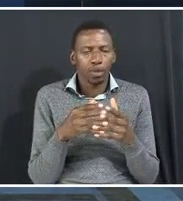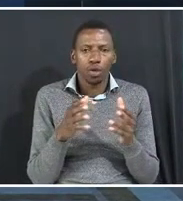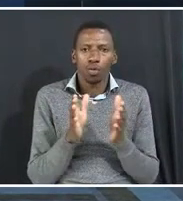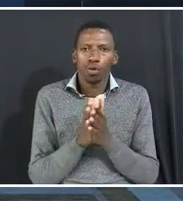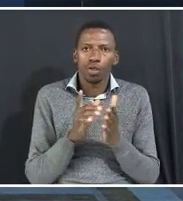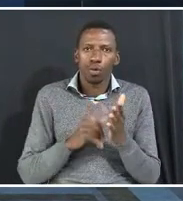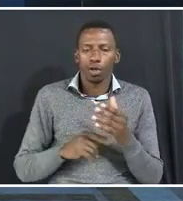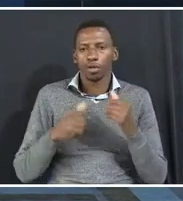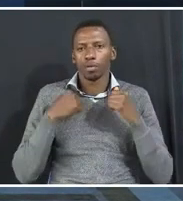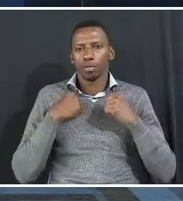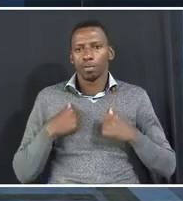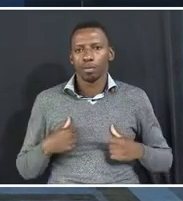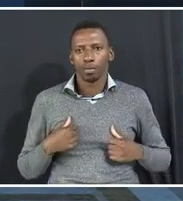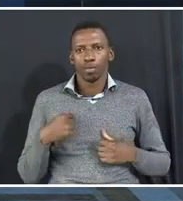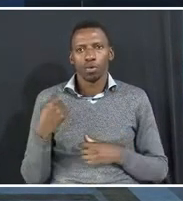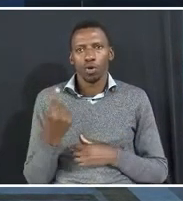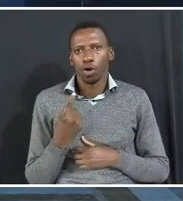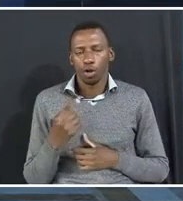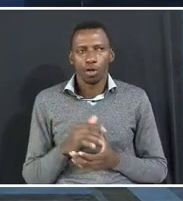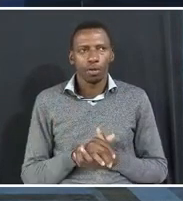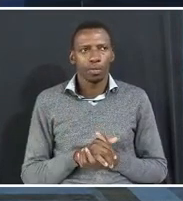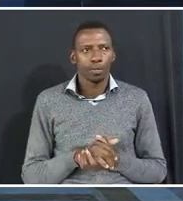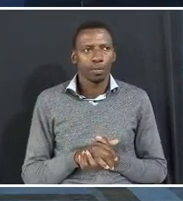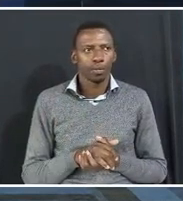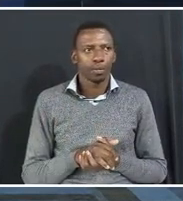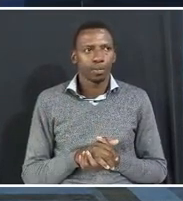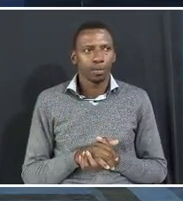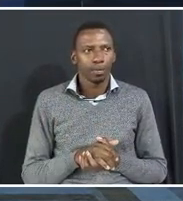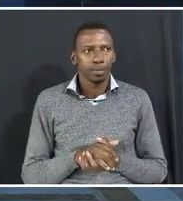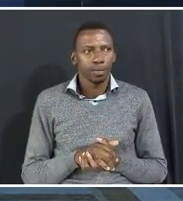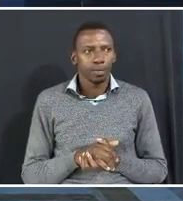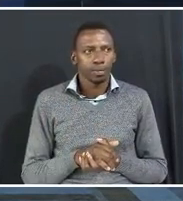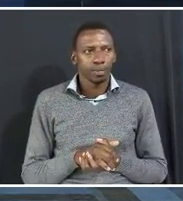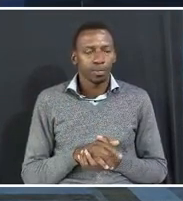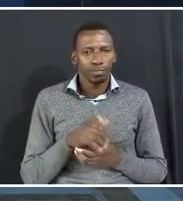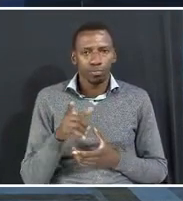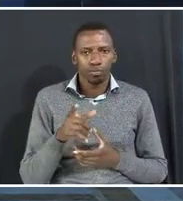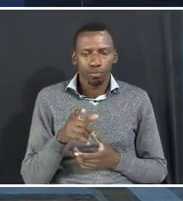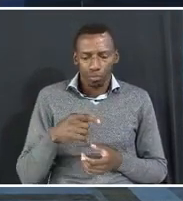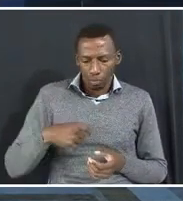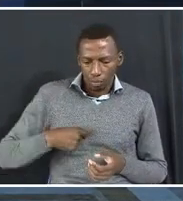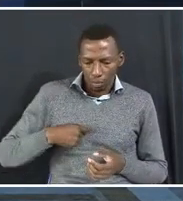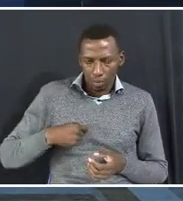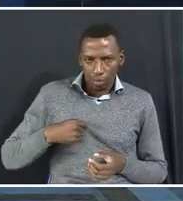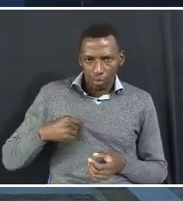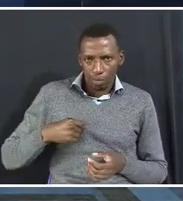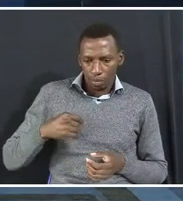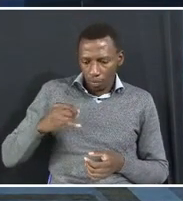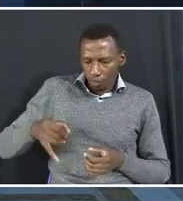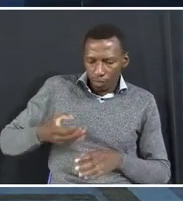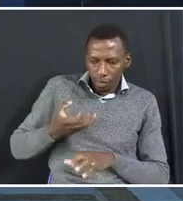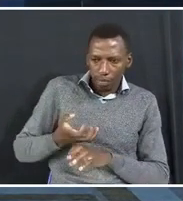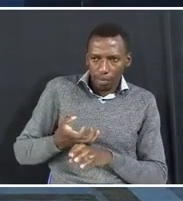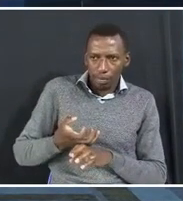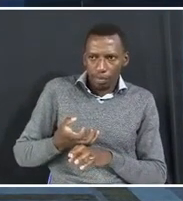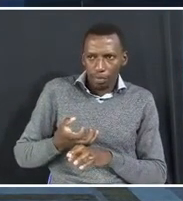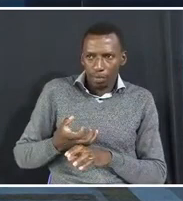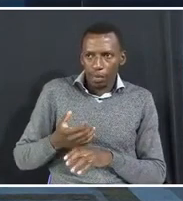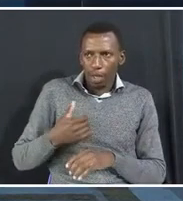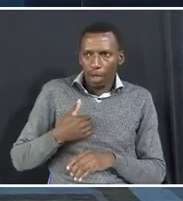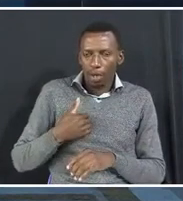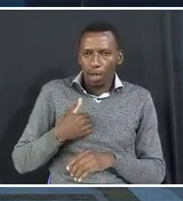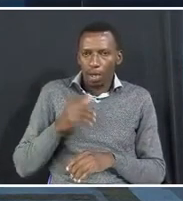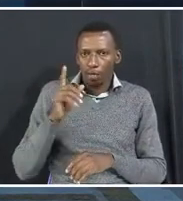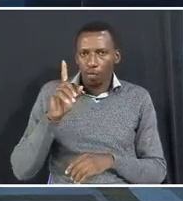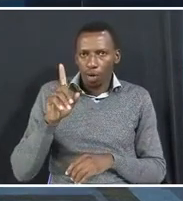a backpack only. First of all, he was putting on a jeans, and he had one pair of